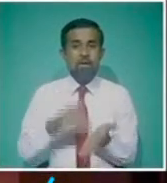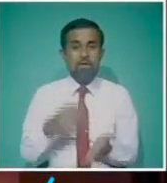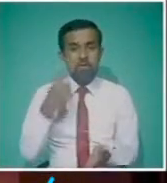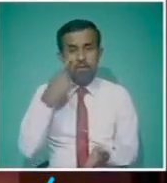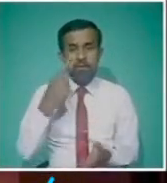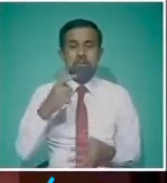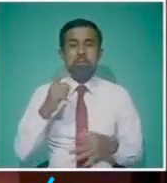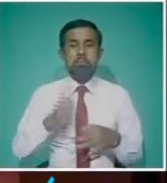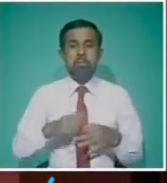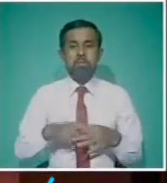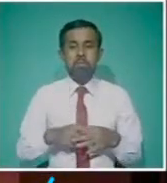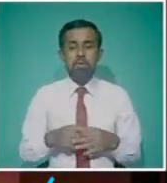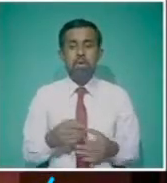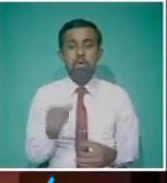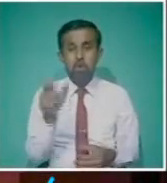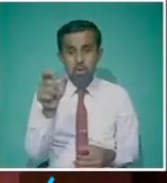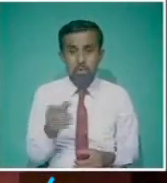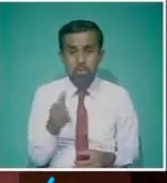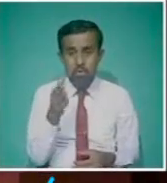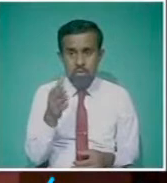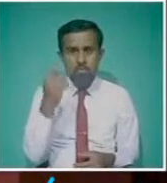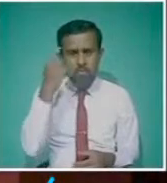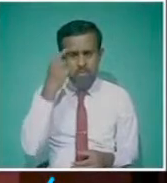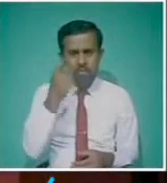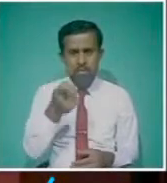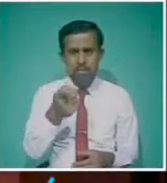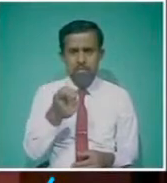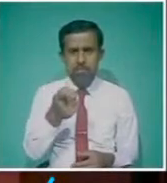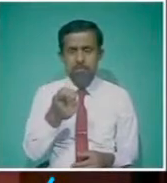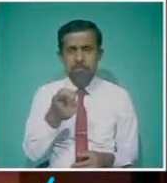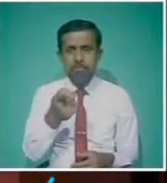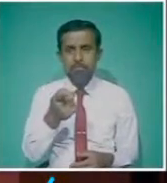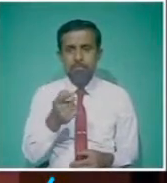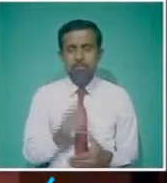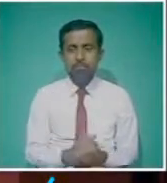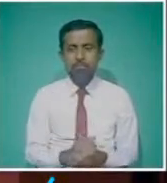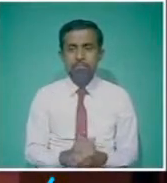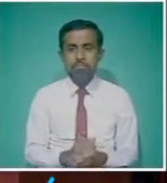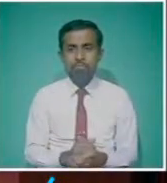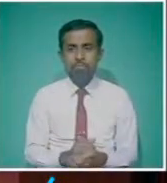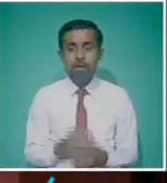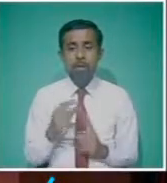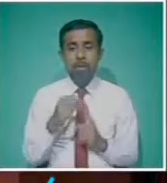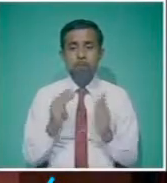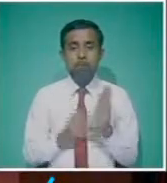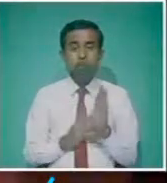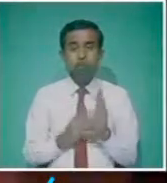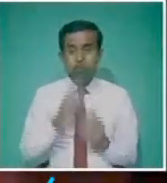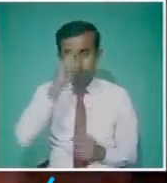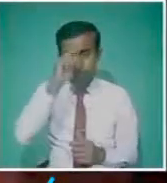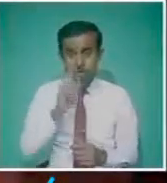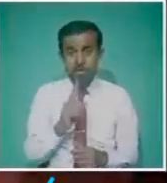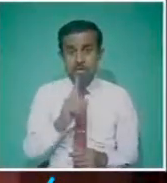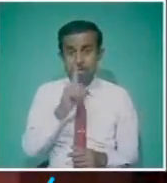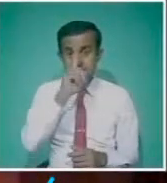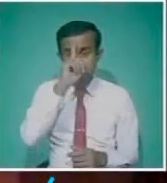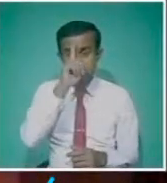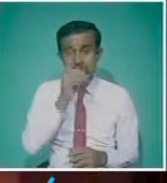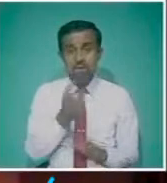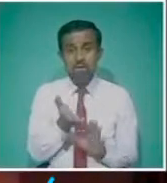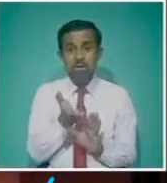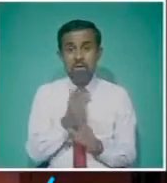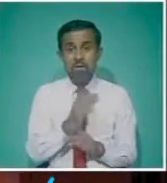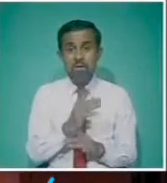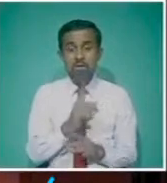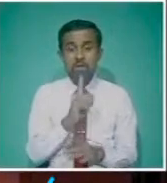United Kingdom must update the Queen once a week with a private face-to-face audience. Her